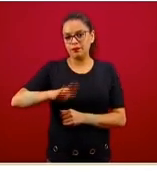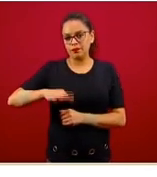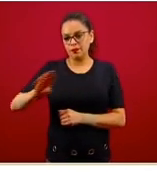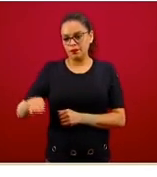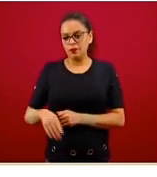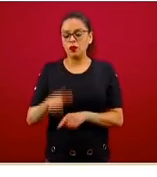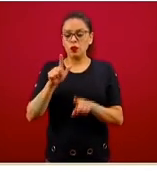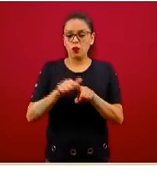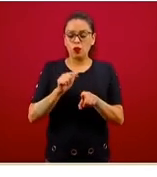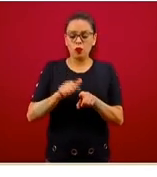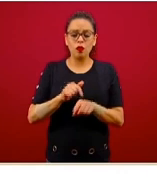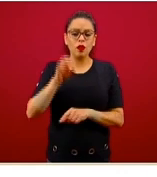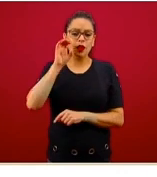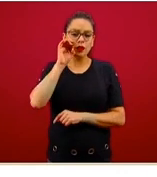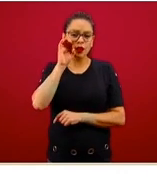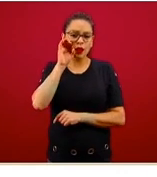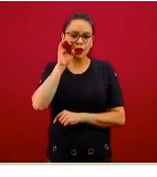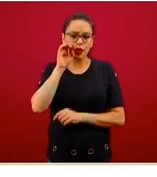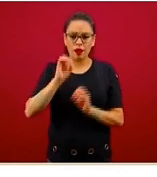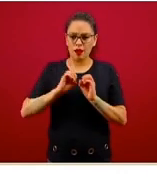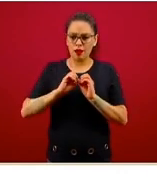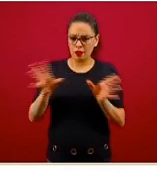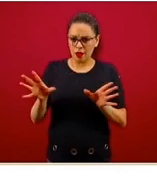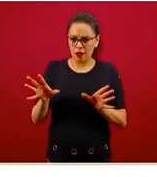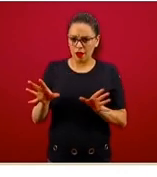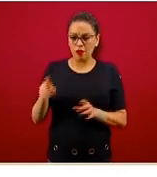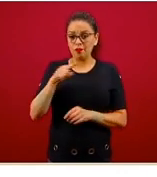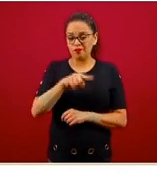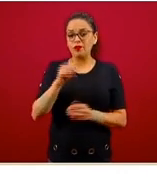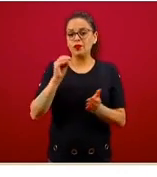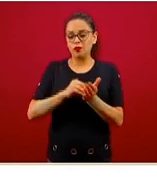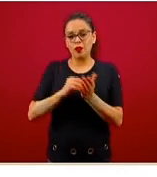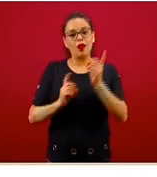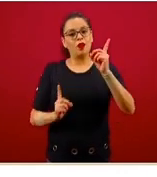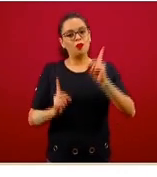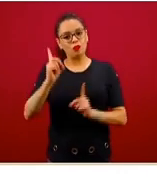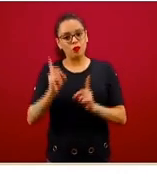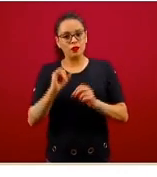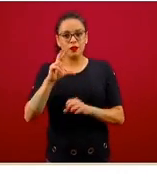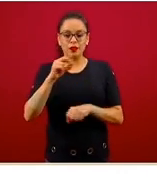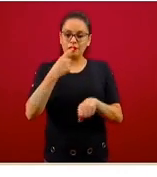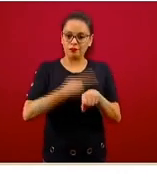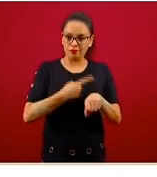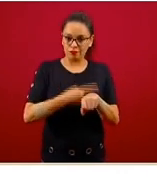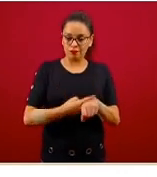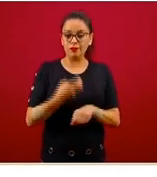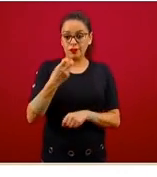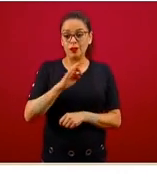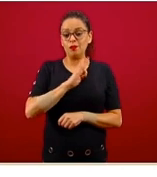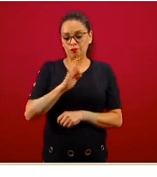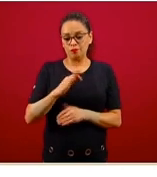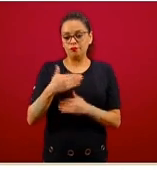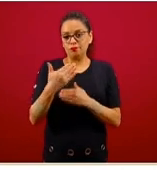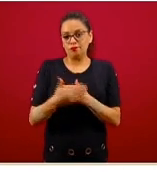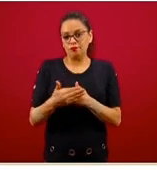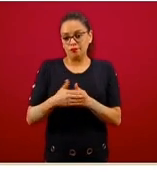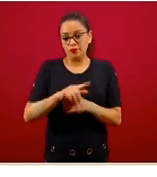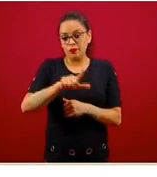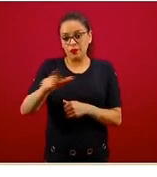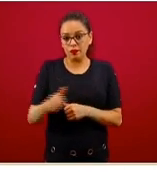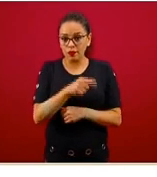know, the dark blue accounts for the confirmed fatalities so far,